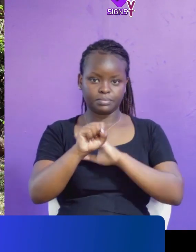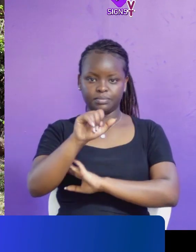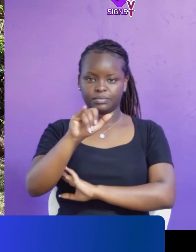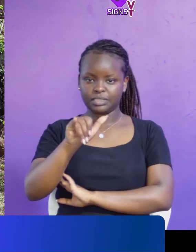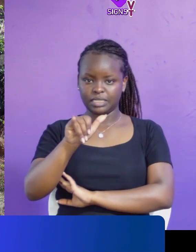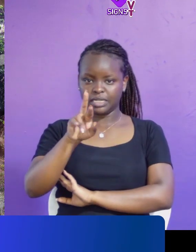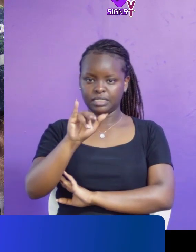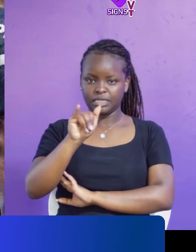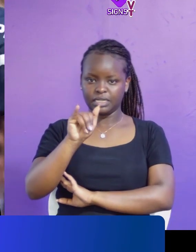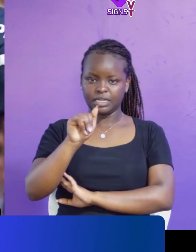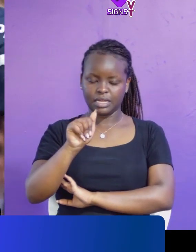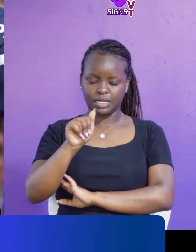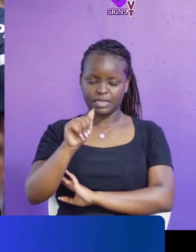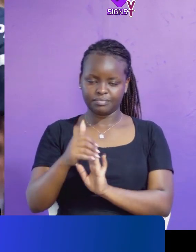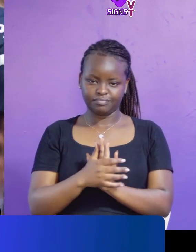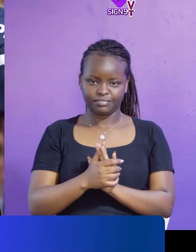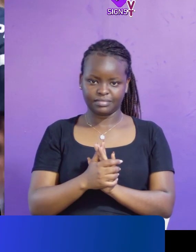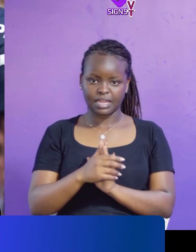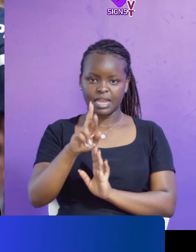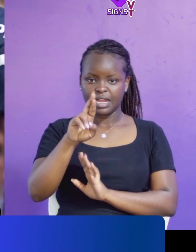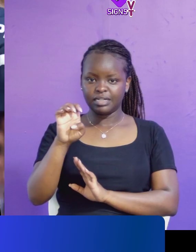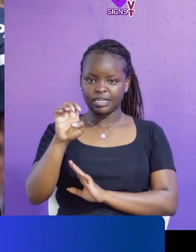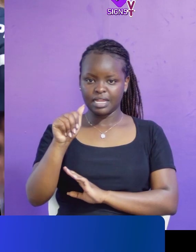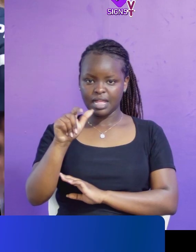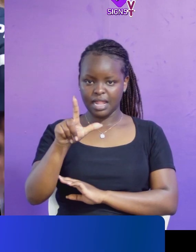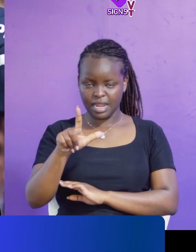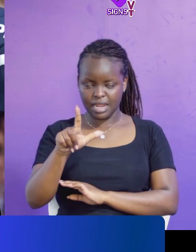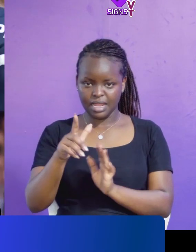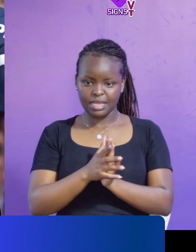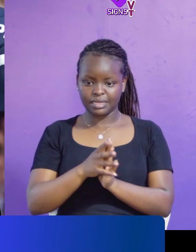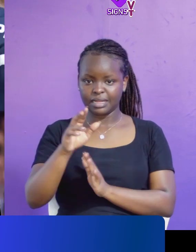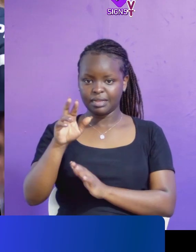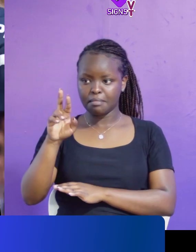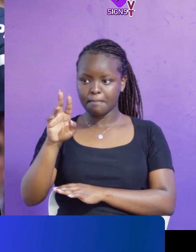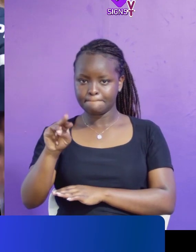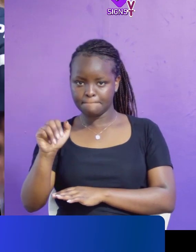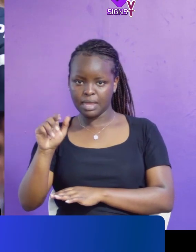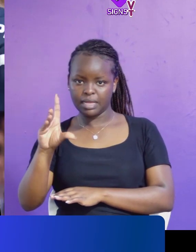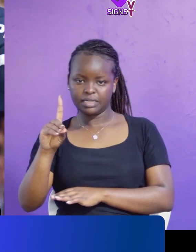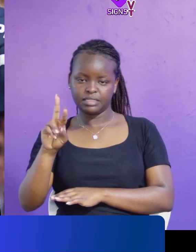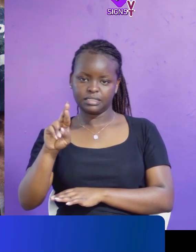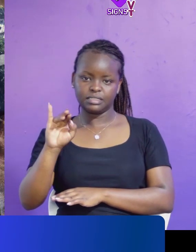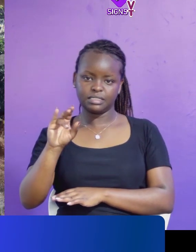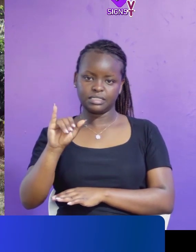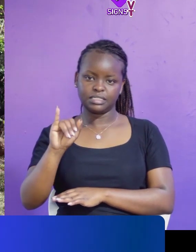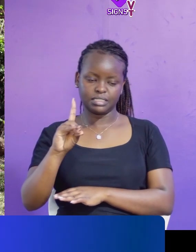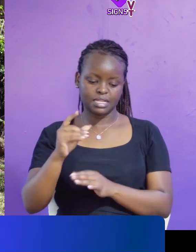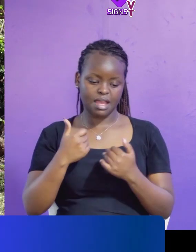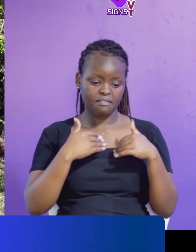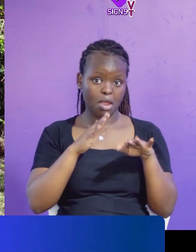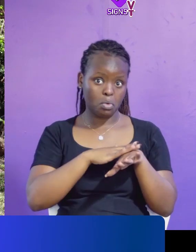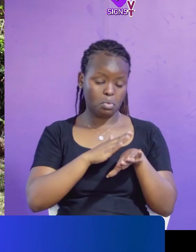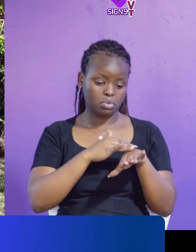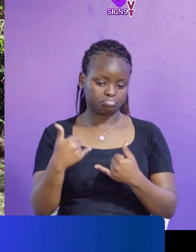Liga Santander, Real Sociedad hosts Real Madrid, an thrilling game whereby Real Madrid finished the